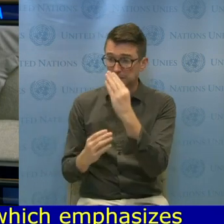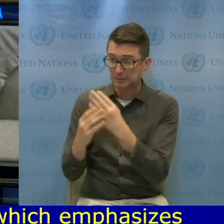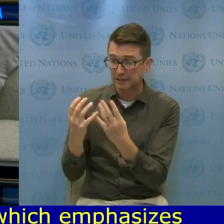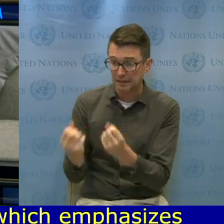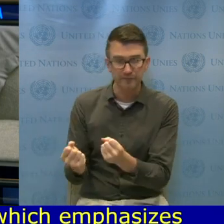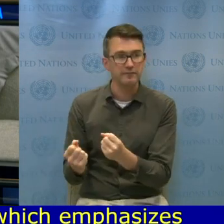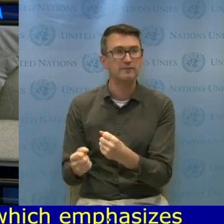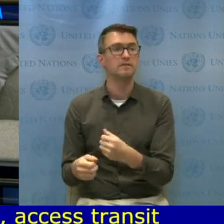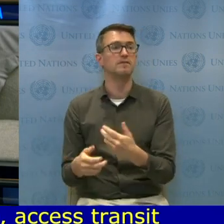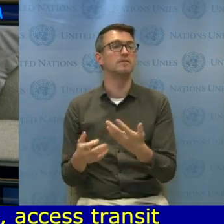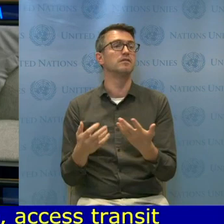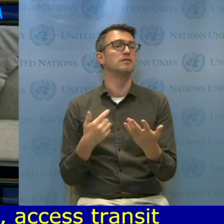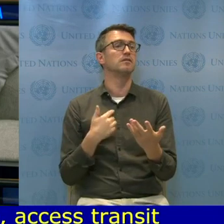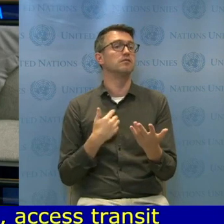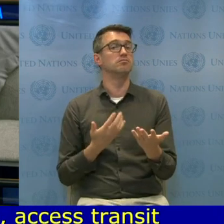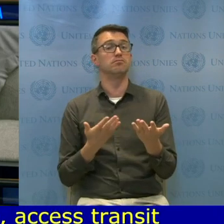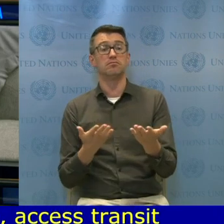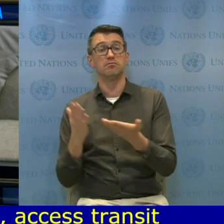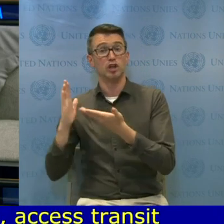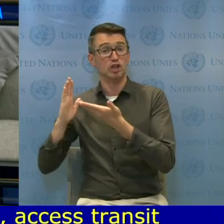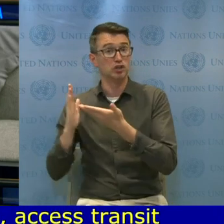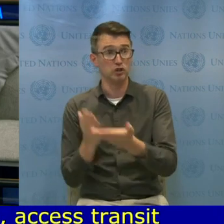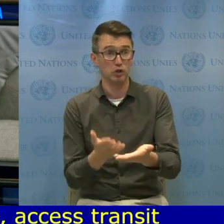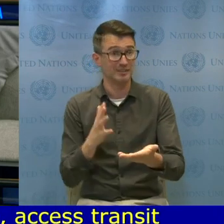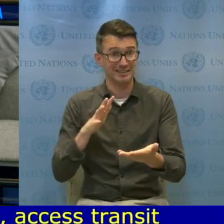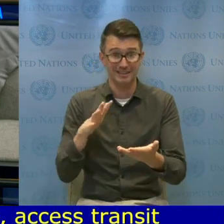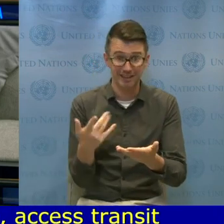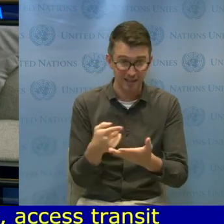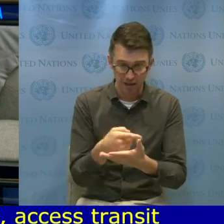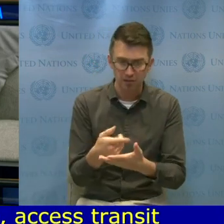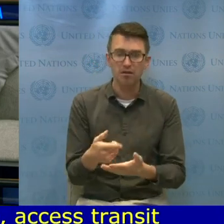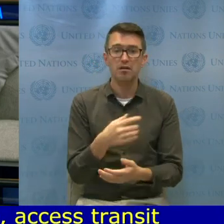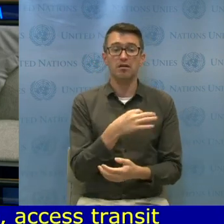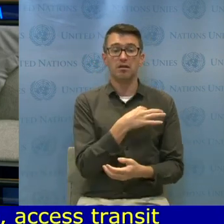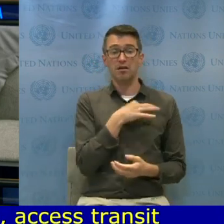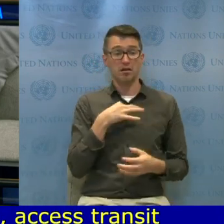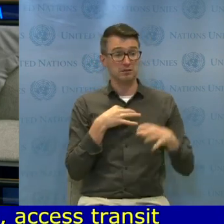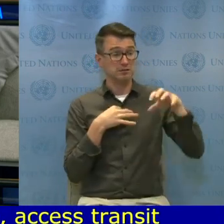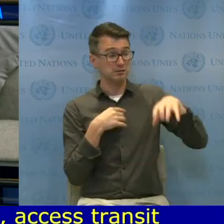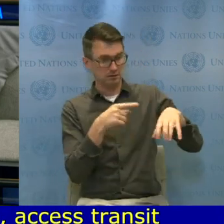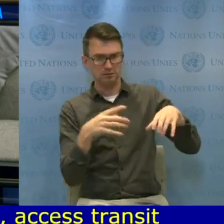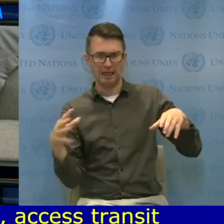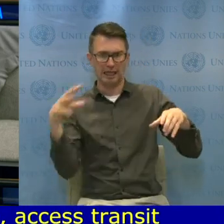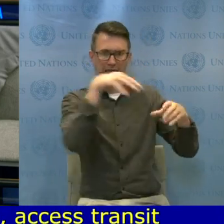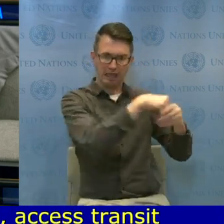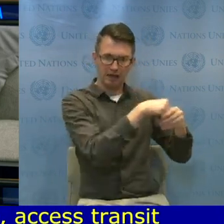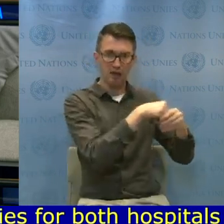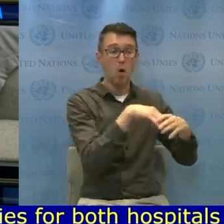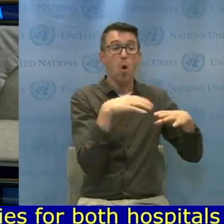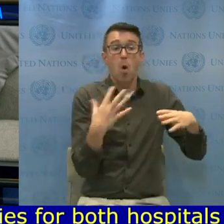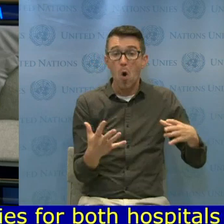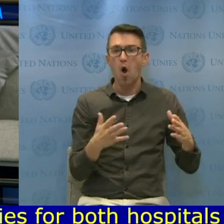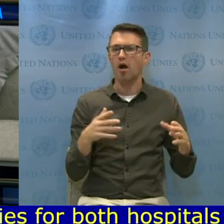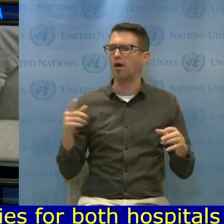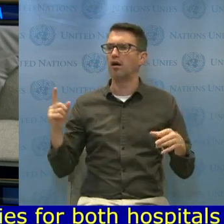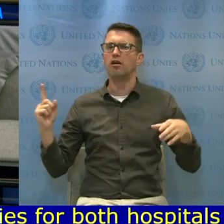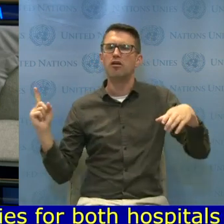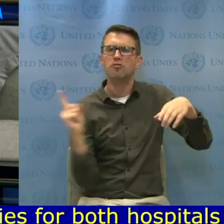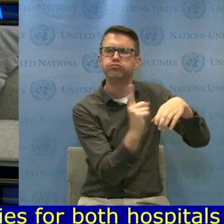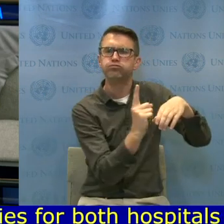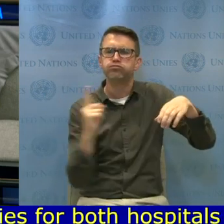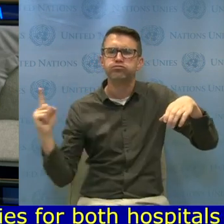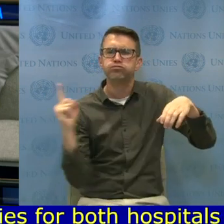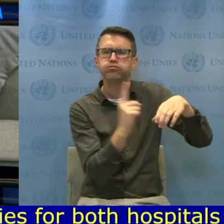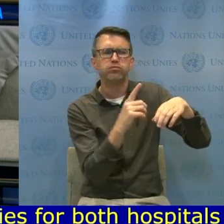the entire sector of government healthcare has started to make changes to its